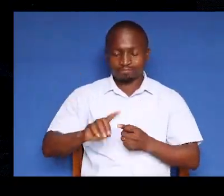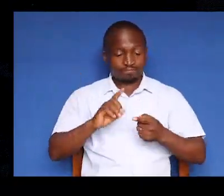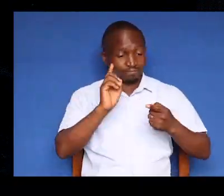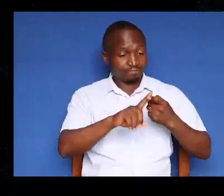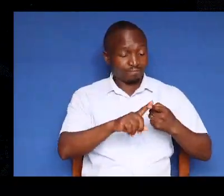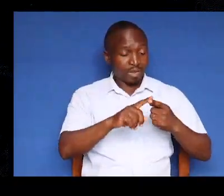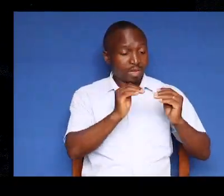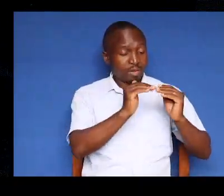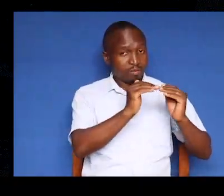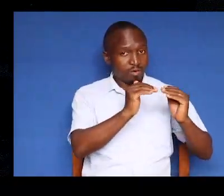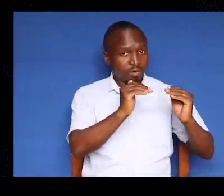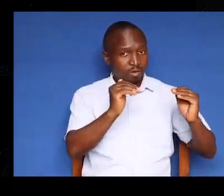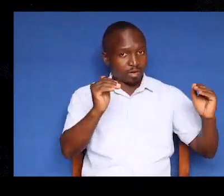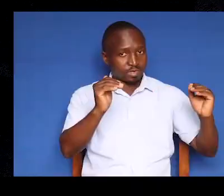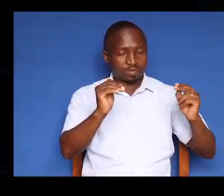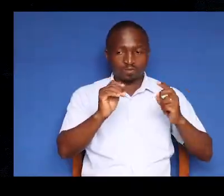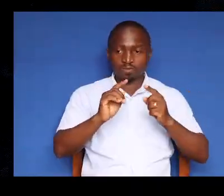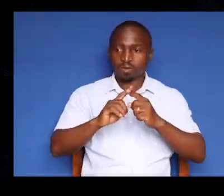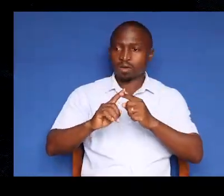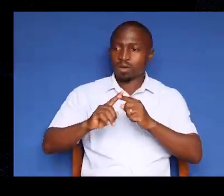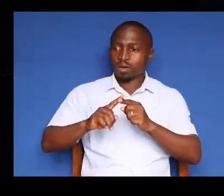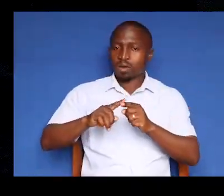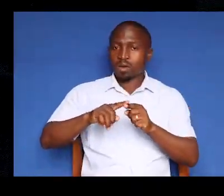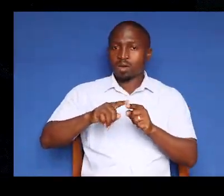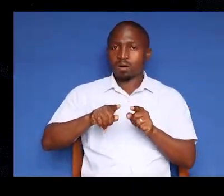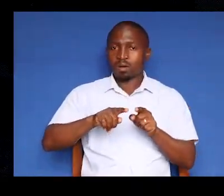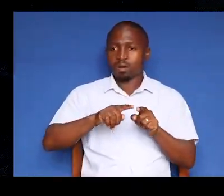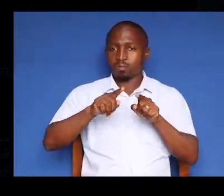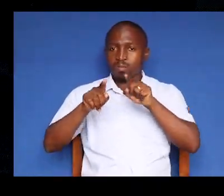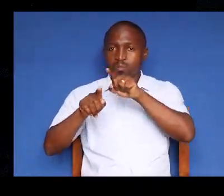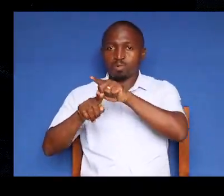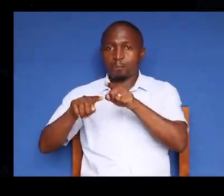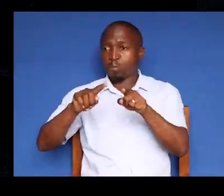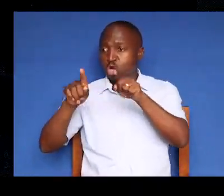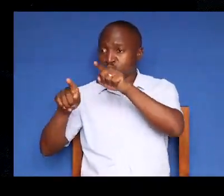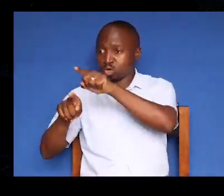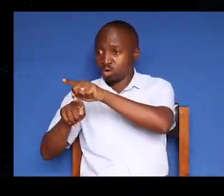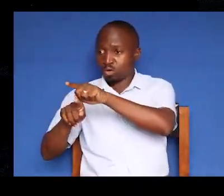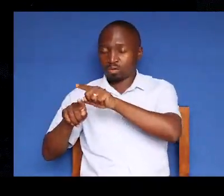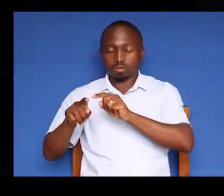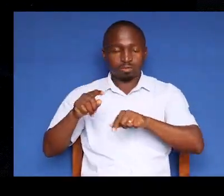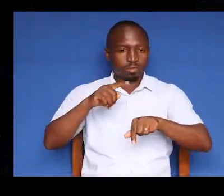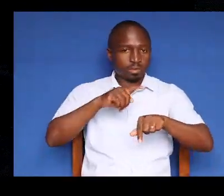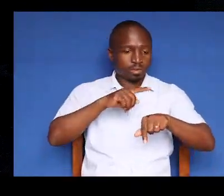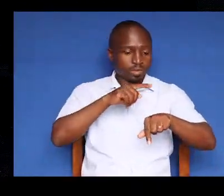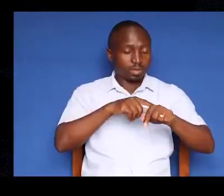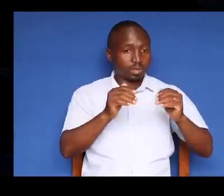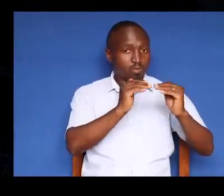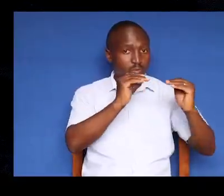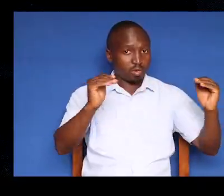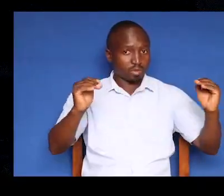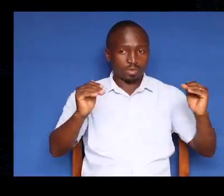is progressive, which is regressive, proportional is happen when the tax rate is the same to